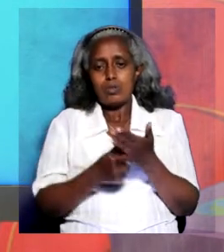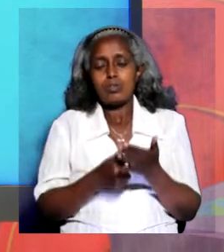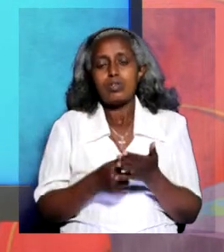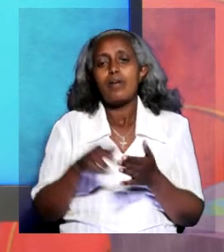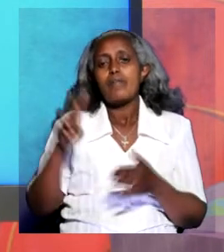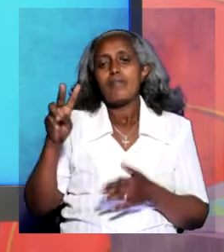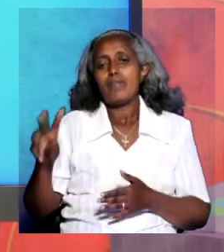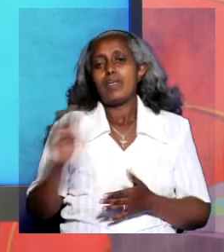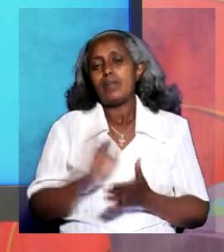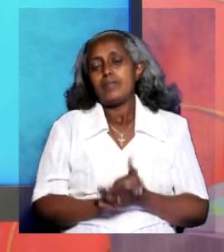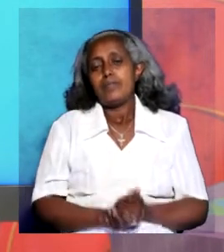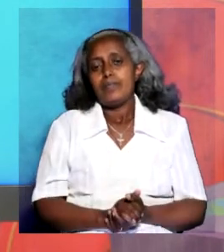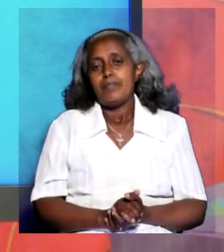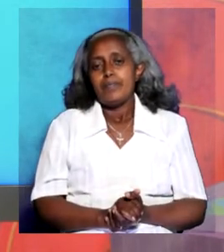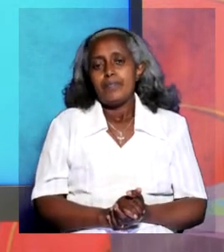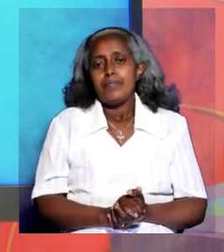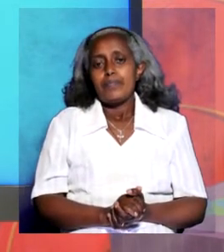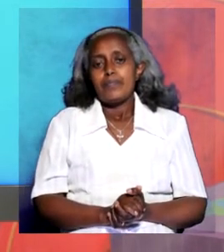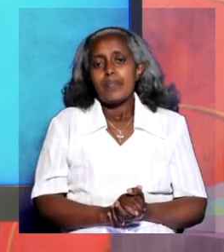V.